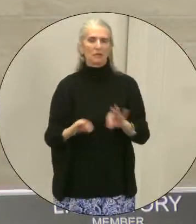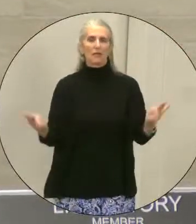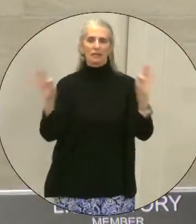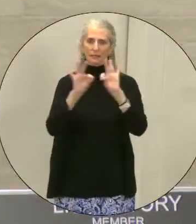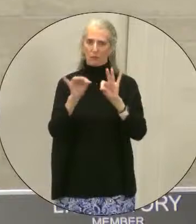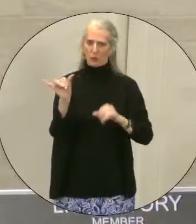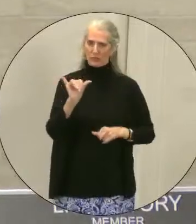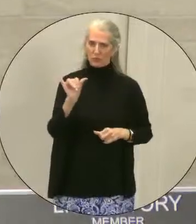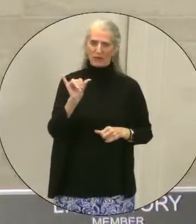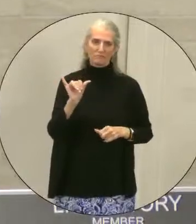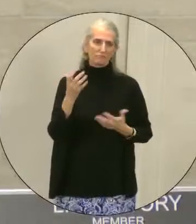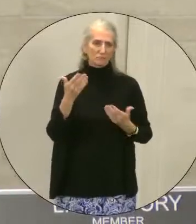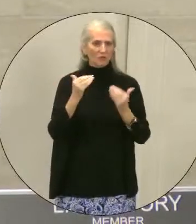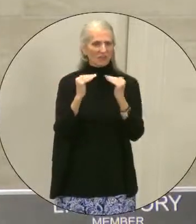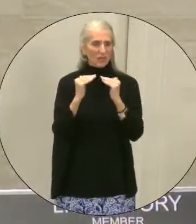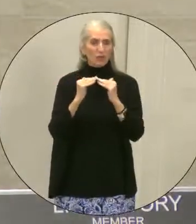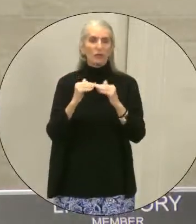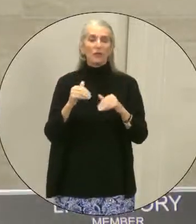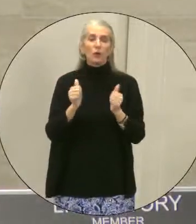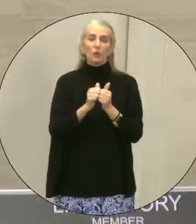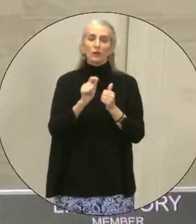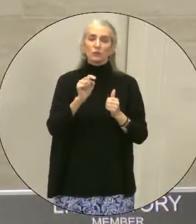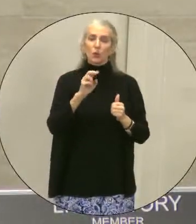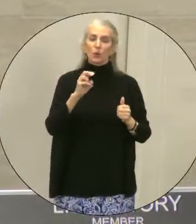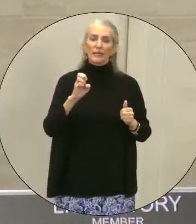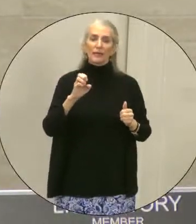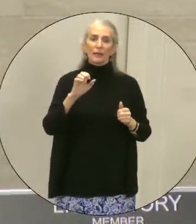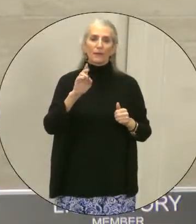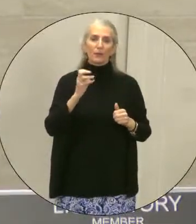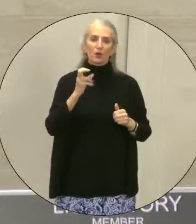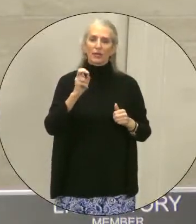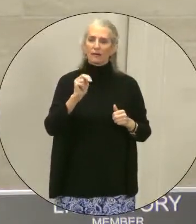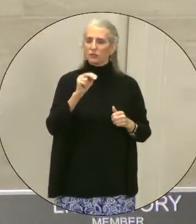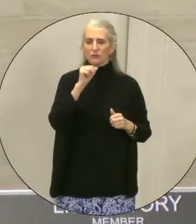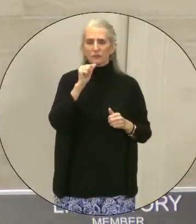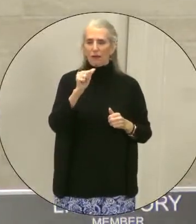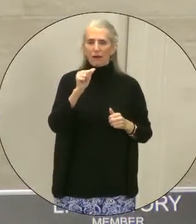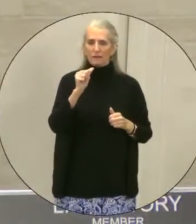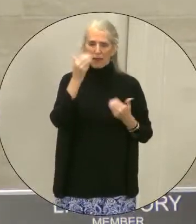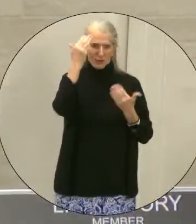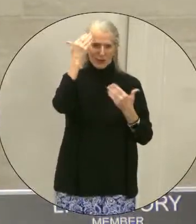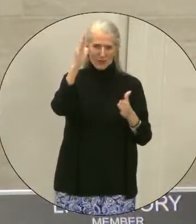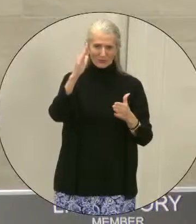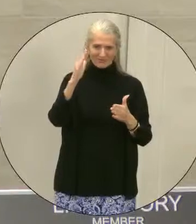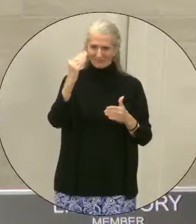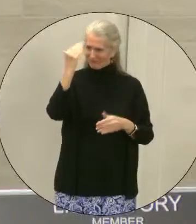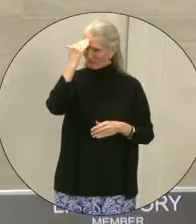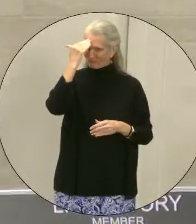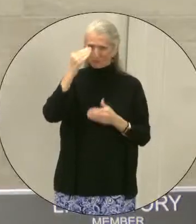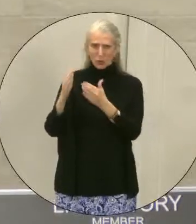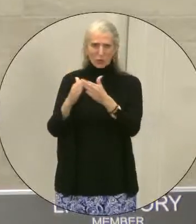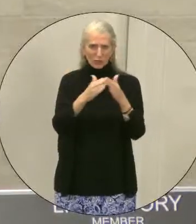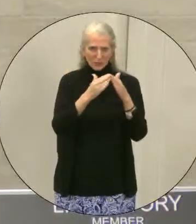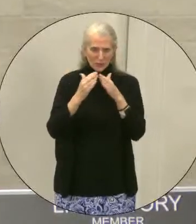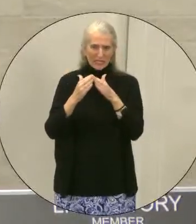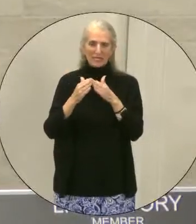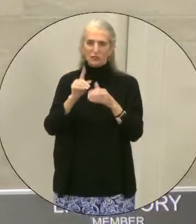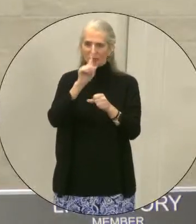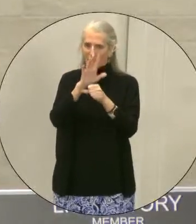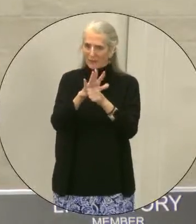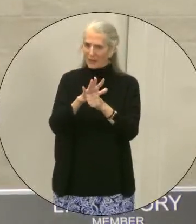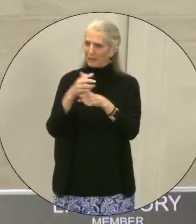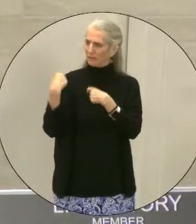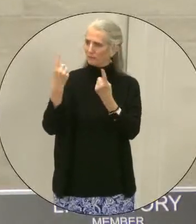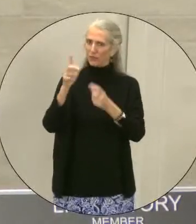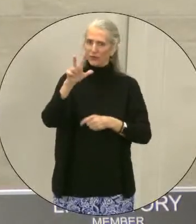there. With Joan Ebert, she's not an unknown. I mean, she knows our community. She's been committed to our students and to education for